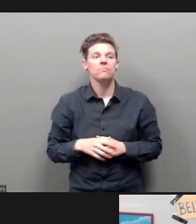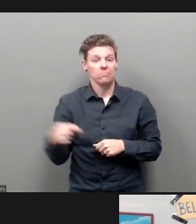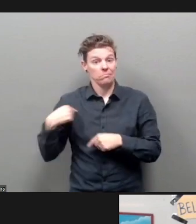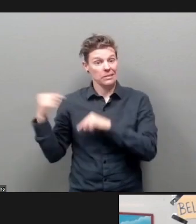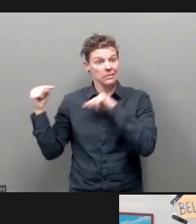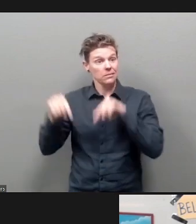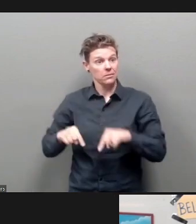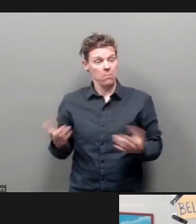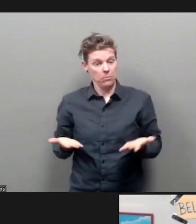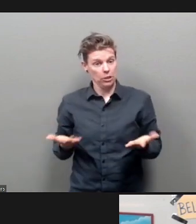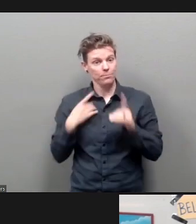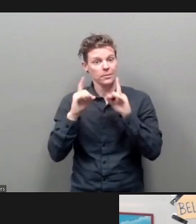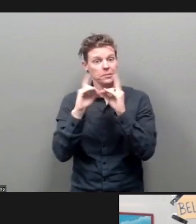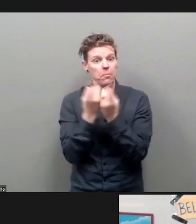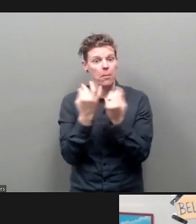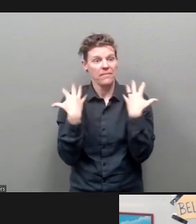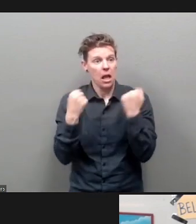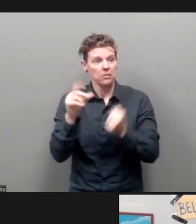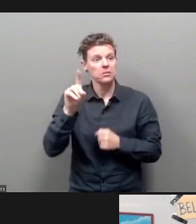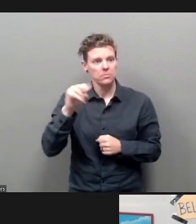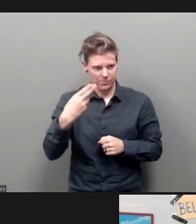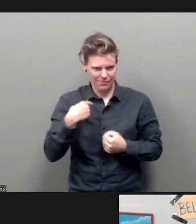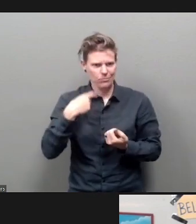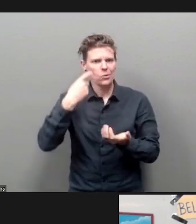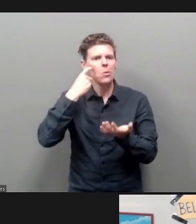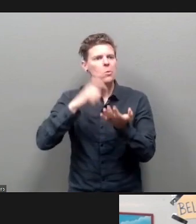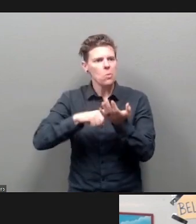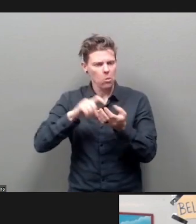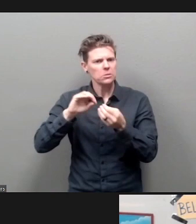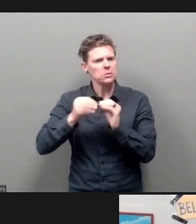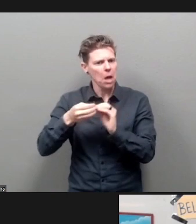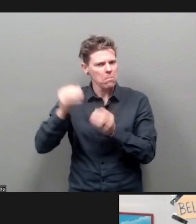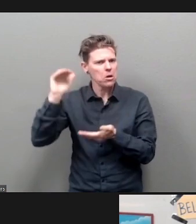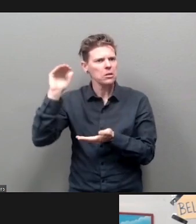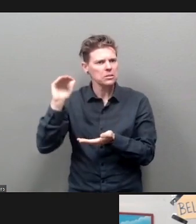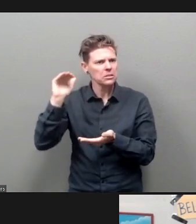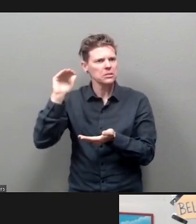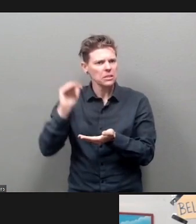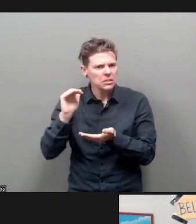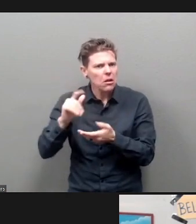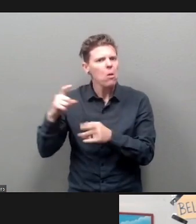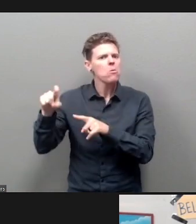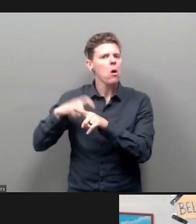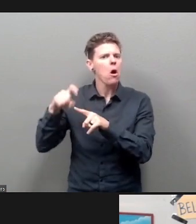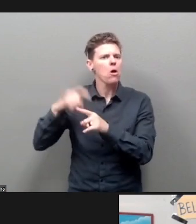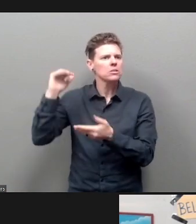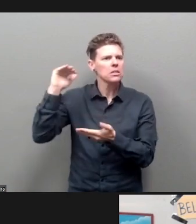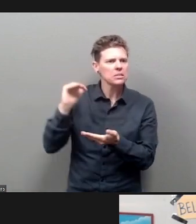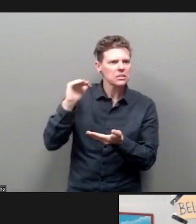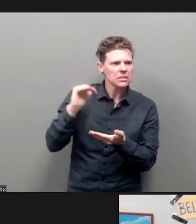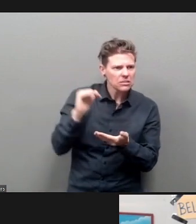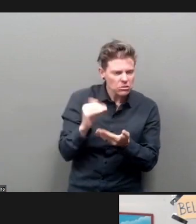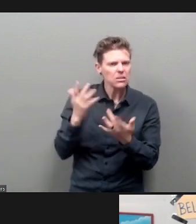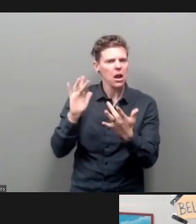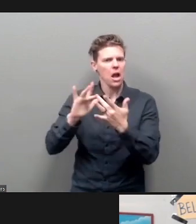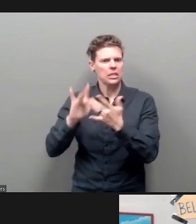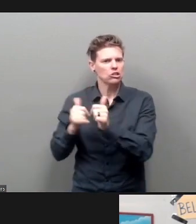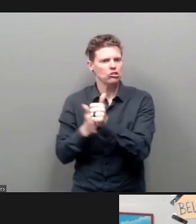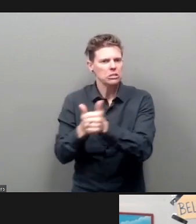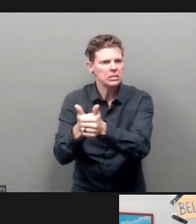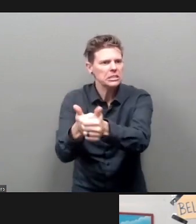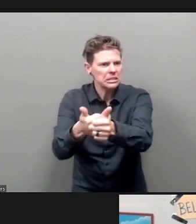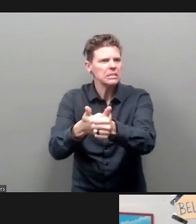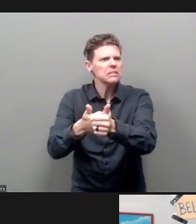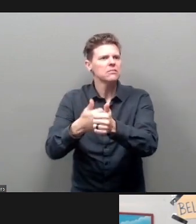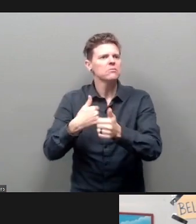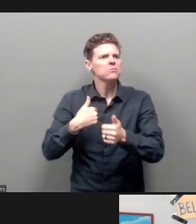declining acceptance and taking calls from us about contact tracing. I'm really pushing for automated solutions, trying to make this more